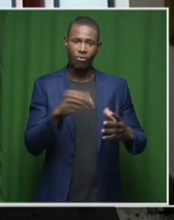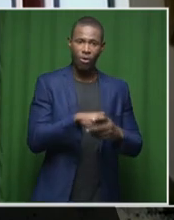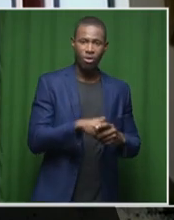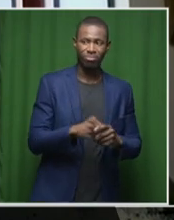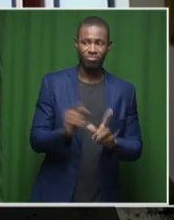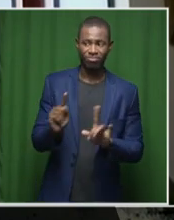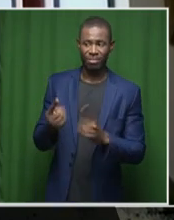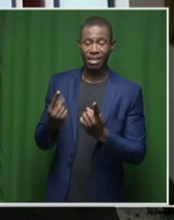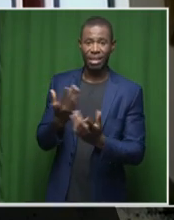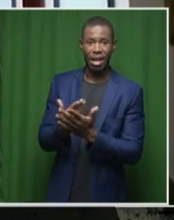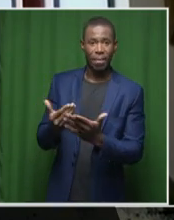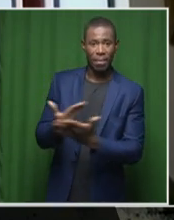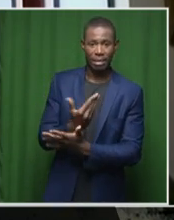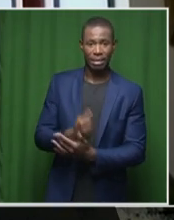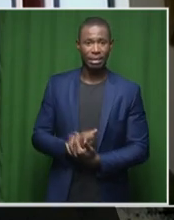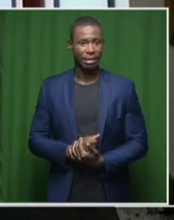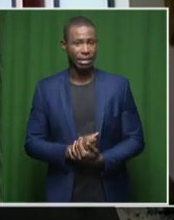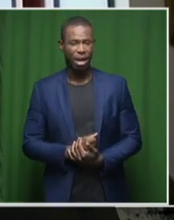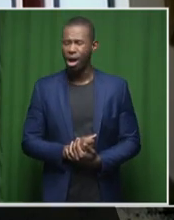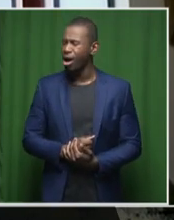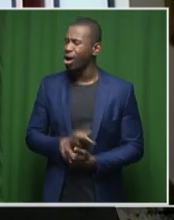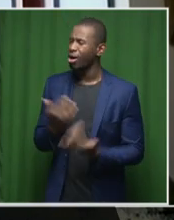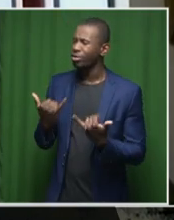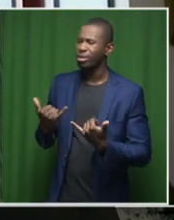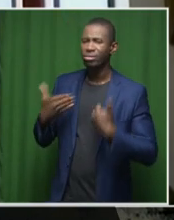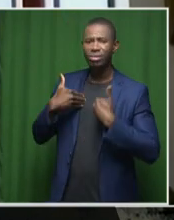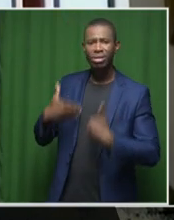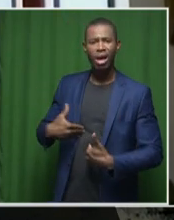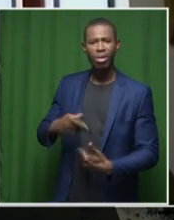To be where you like asking difficult questions on a Sunday morning, but